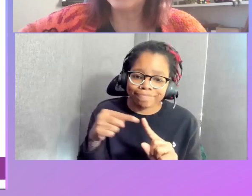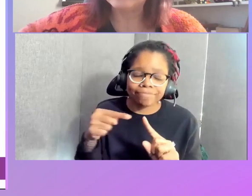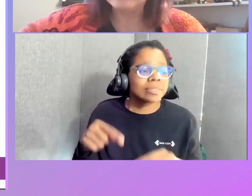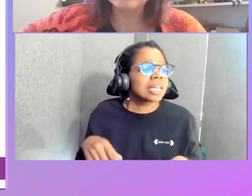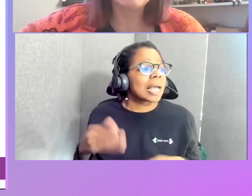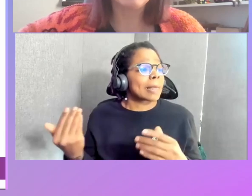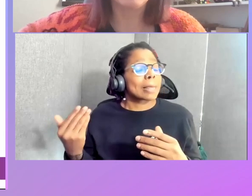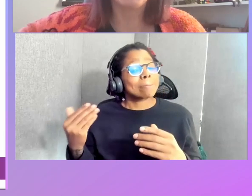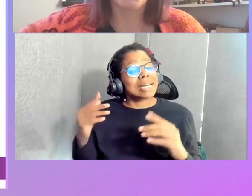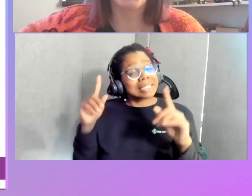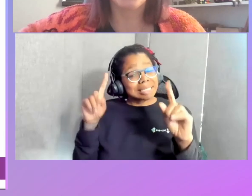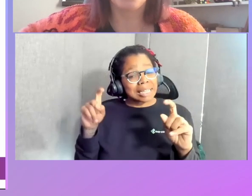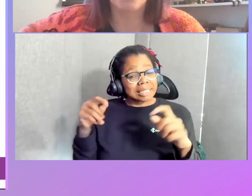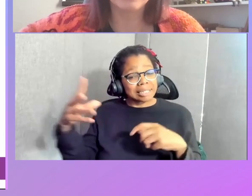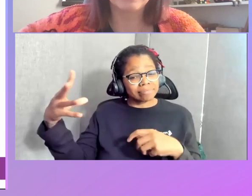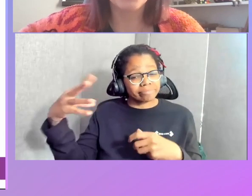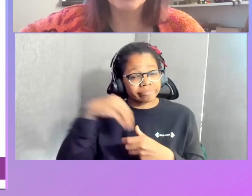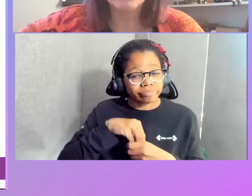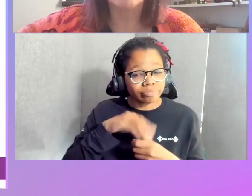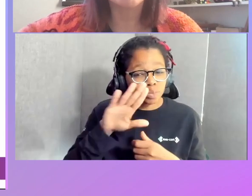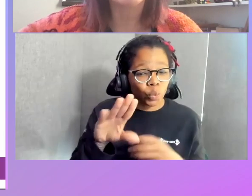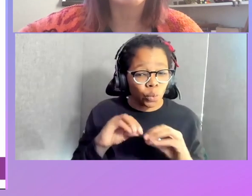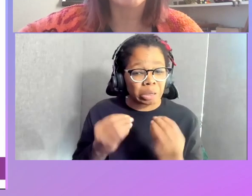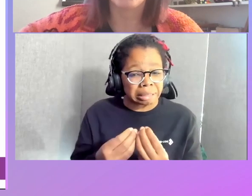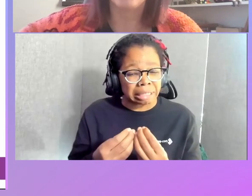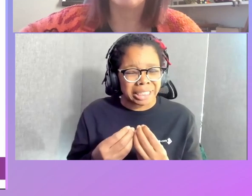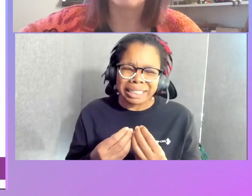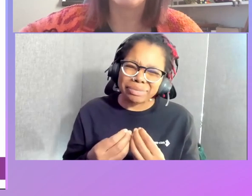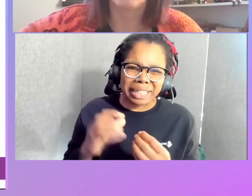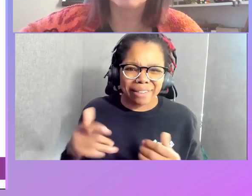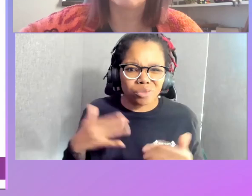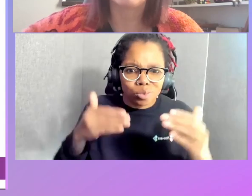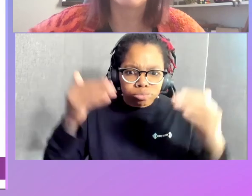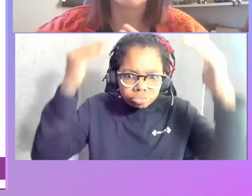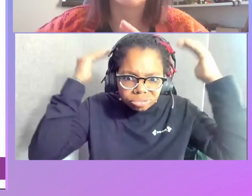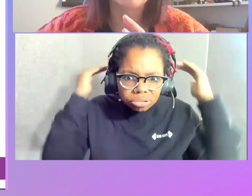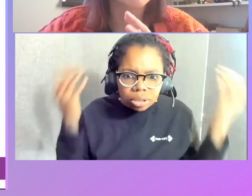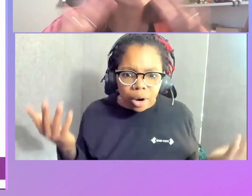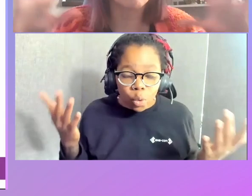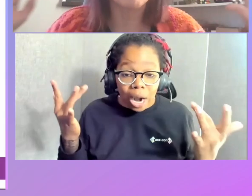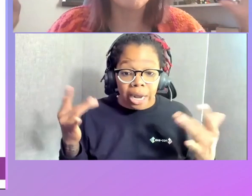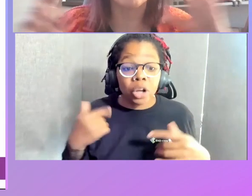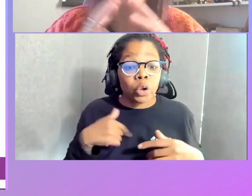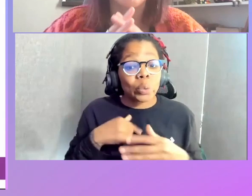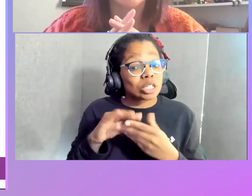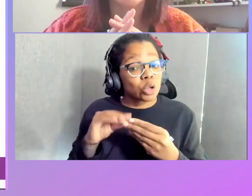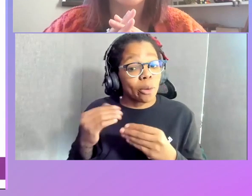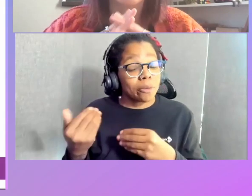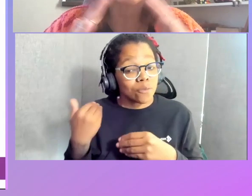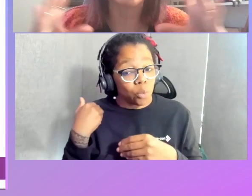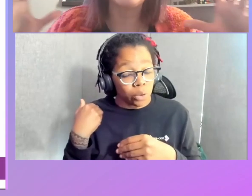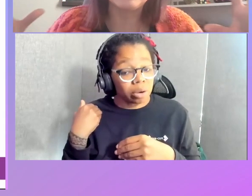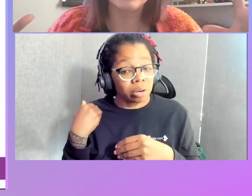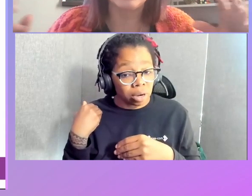oftentimes bringing testing into your organization can feel overwhelming and daunting because, as we saw before,